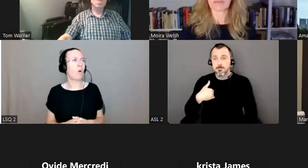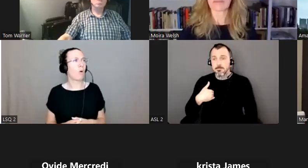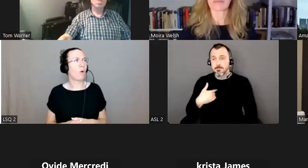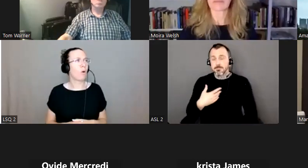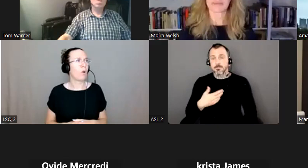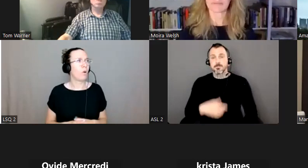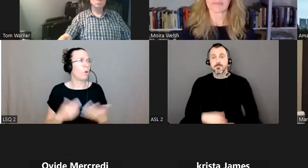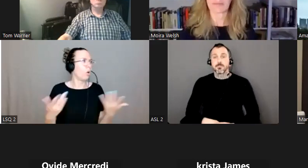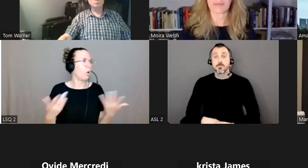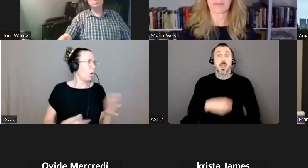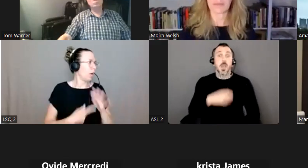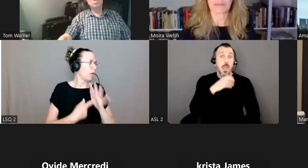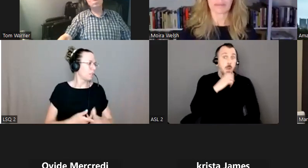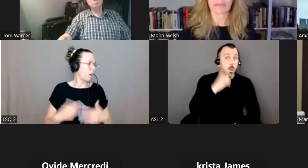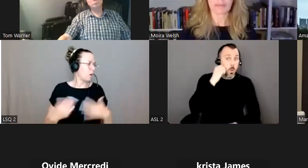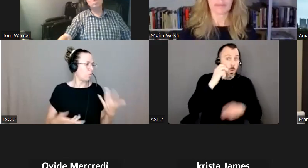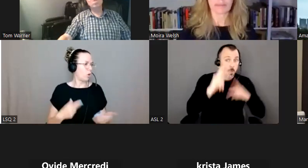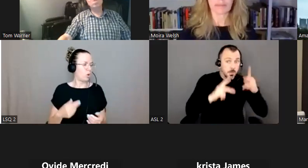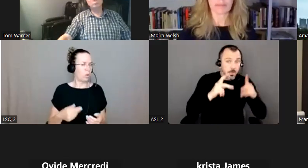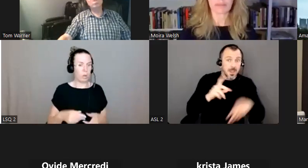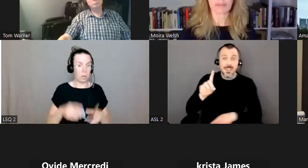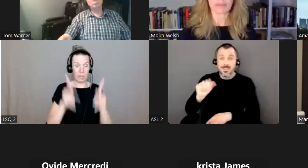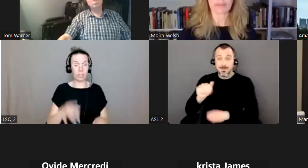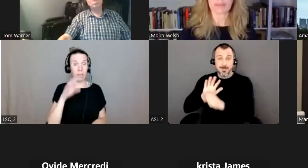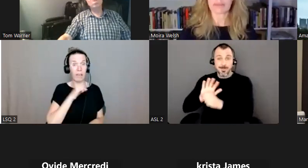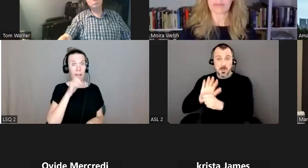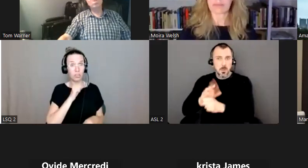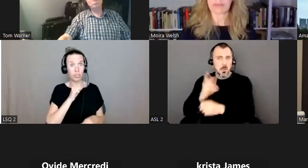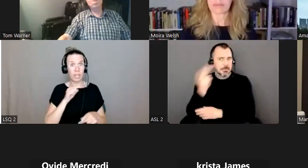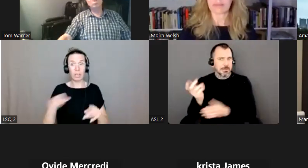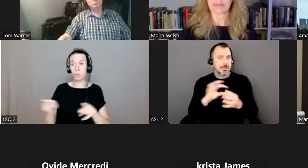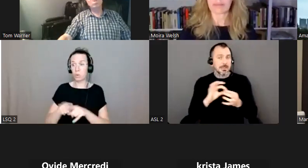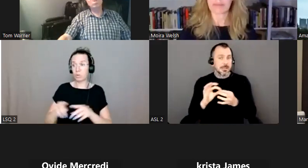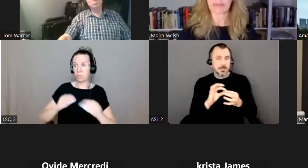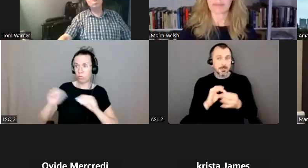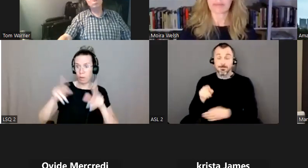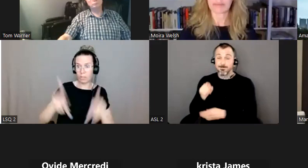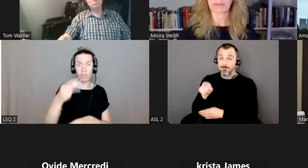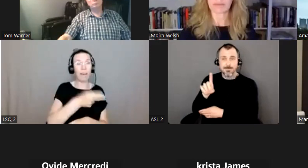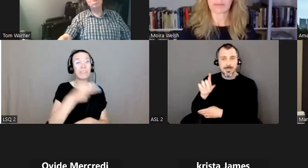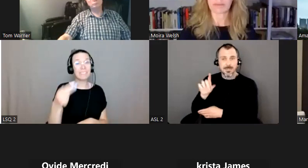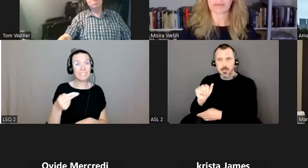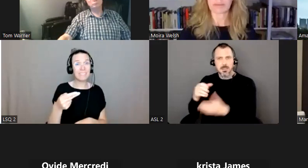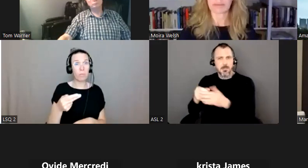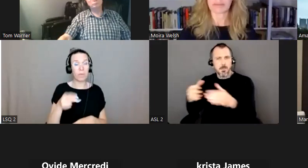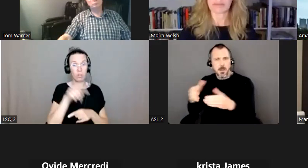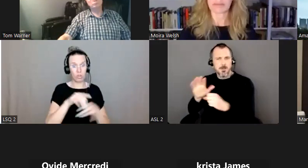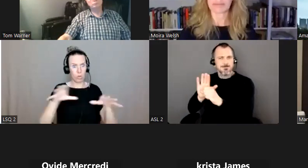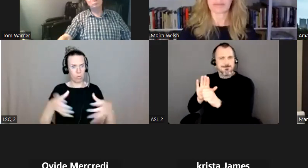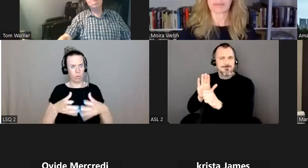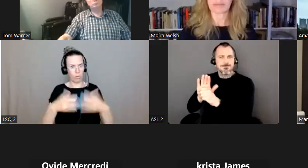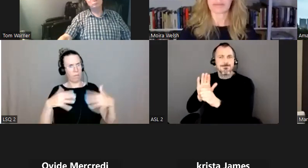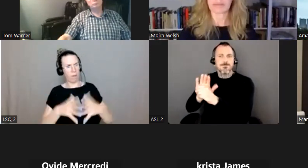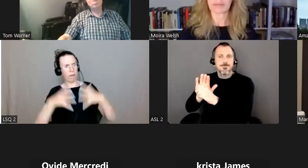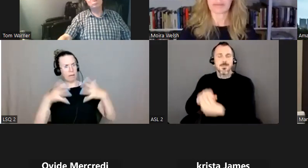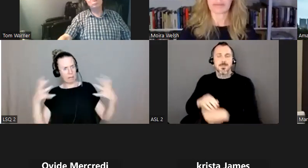the disabled movement. The disabled movement is large, it's articulate, and the needs of disabled people cross over many,